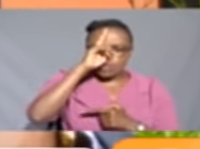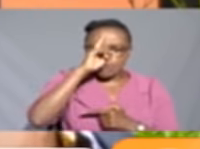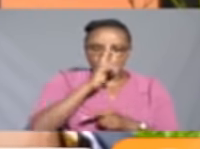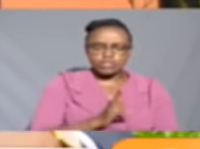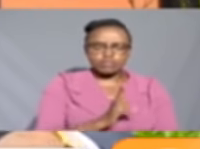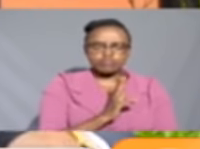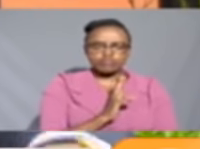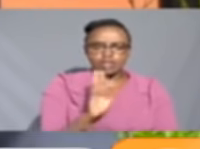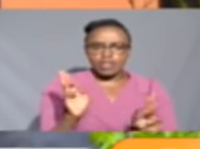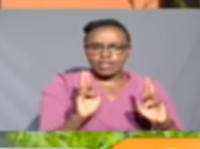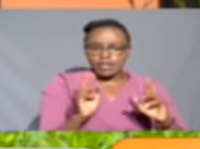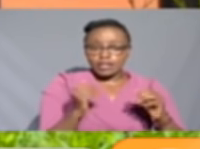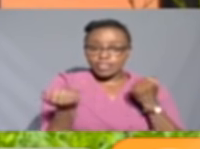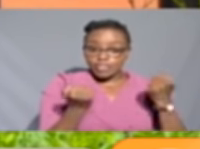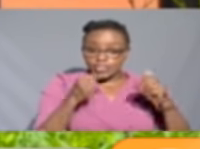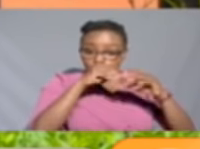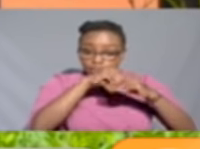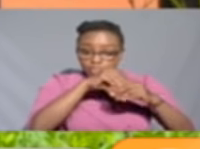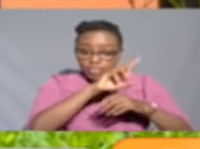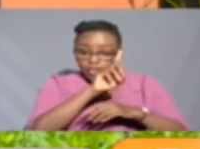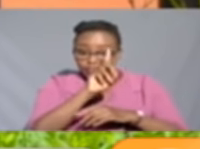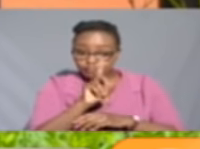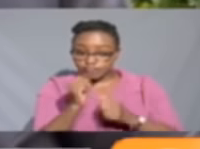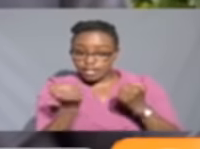officers. In the car. In the car.